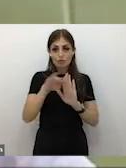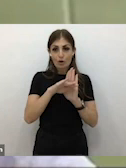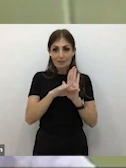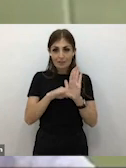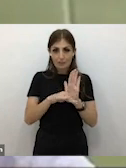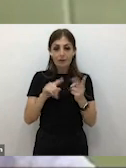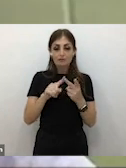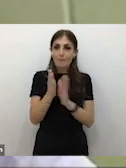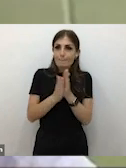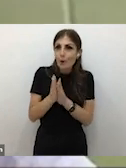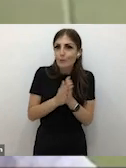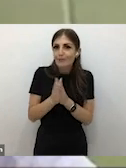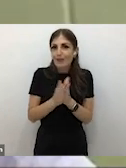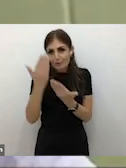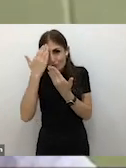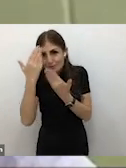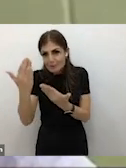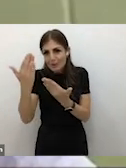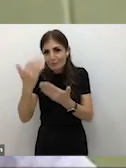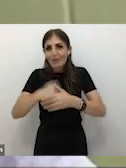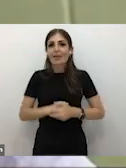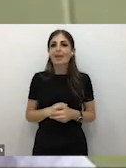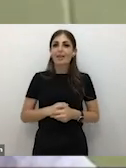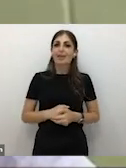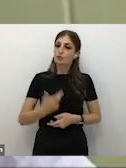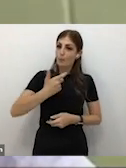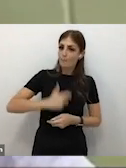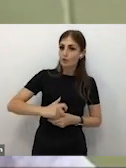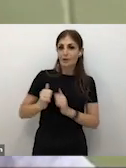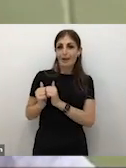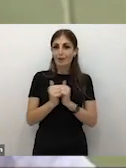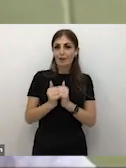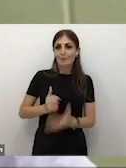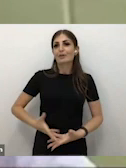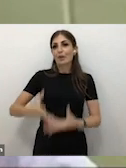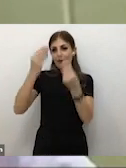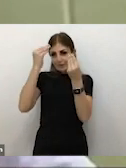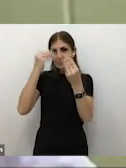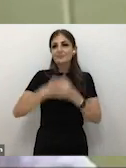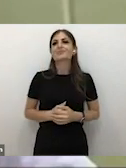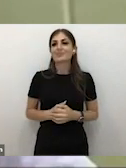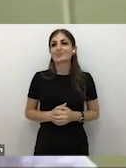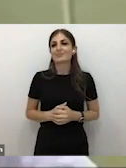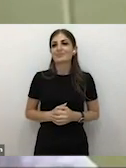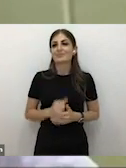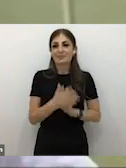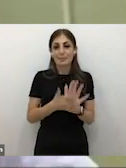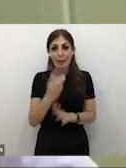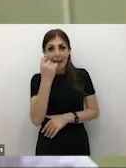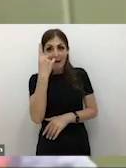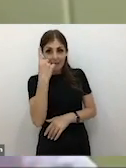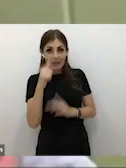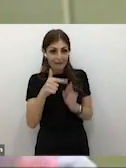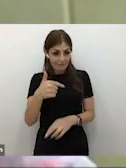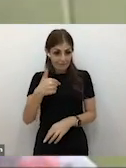is motivated and respectful approach to personal and collaborative learning. So this is about understanding if you